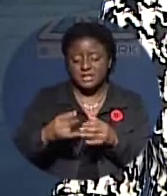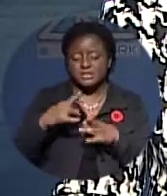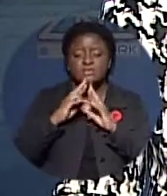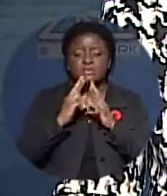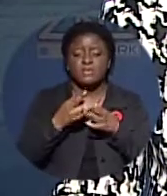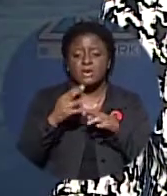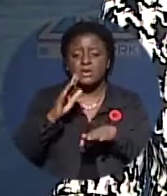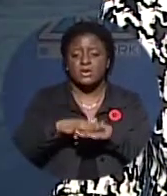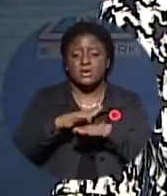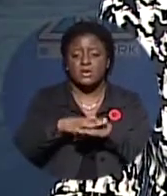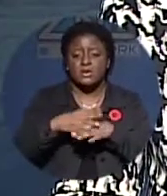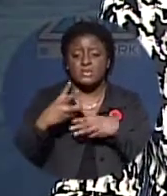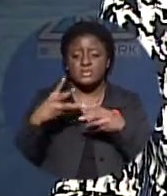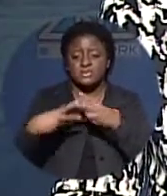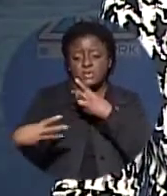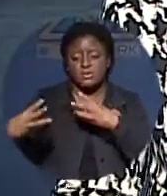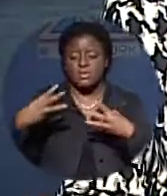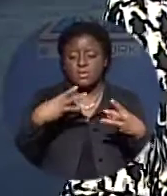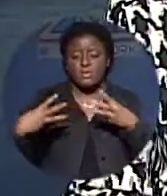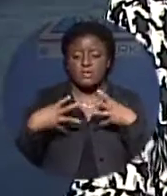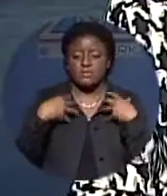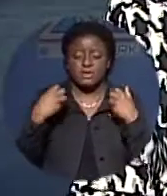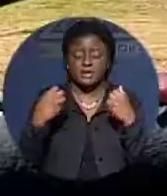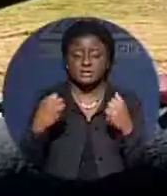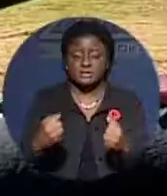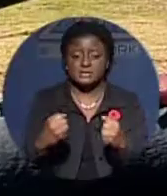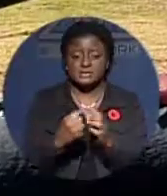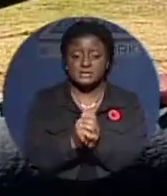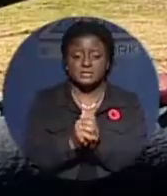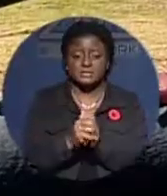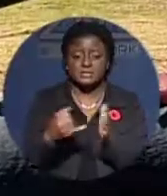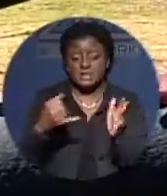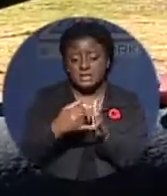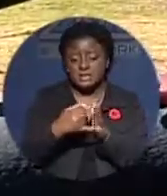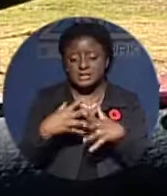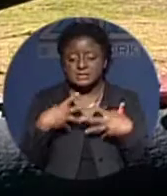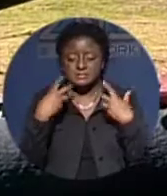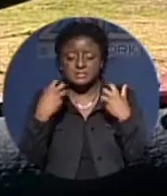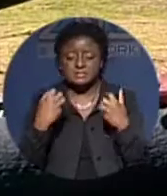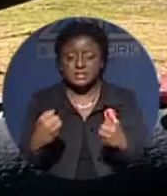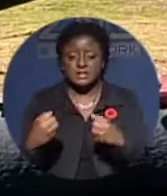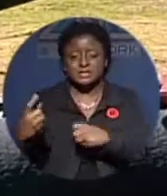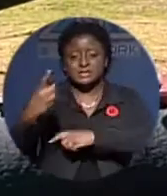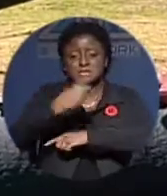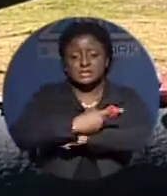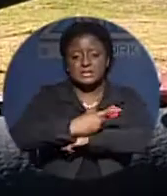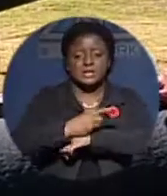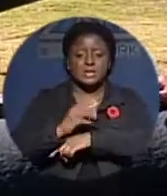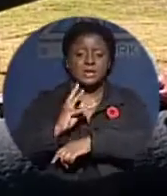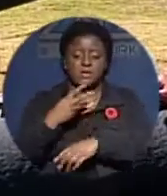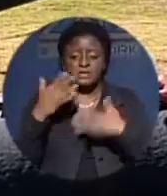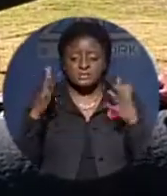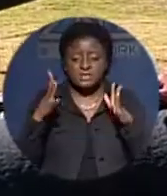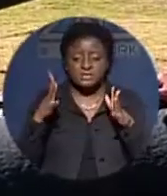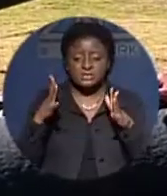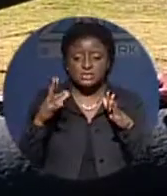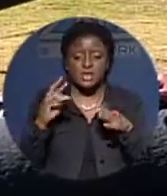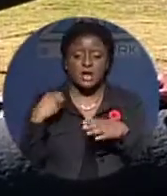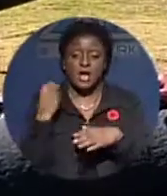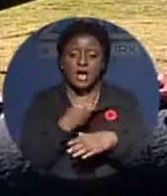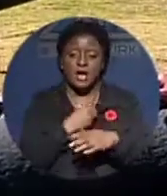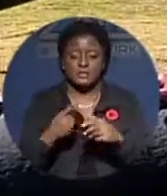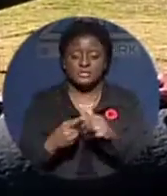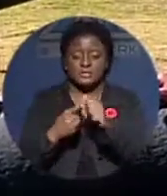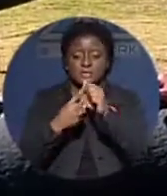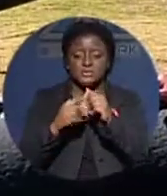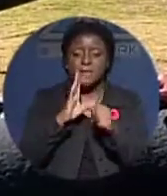down with 3 surviving soldiers. It's Veterans Day, and we're wrapping up our week-long special by introducing you to 3 more